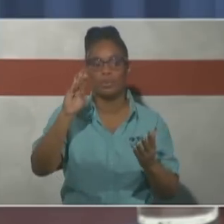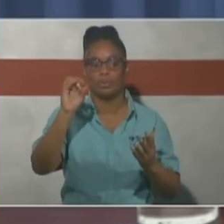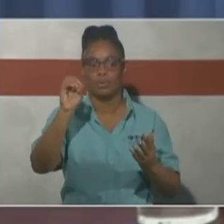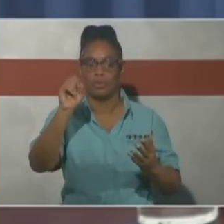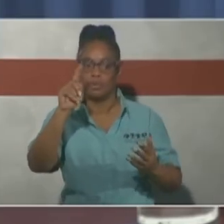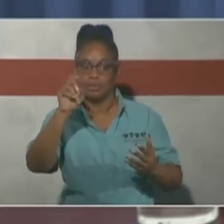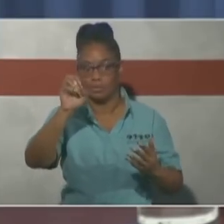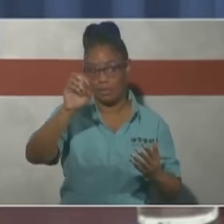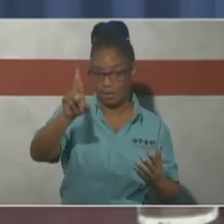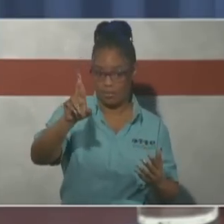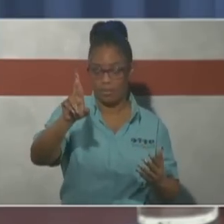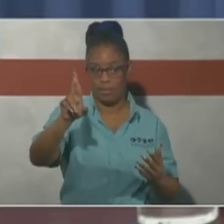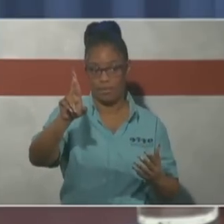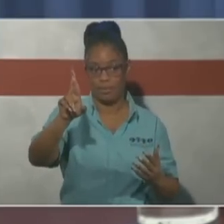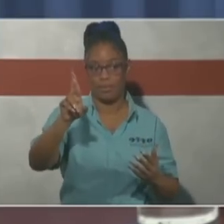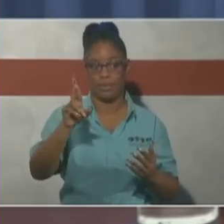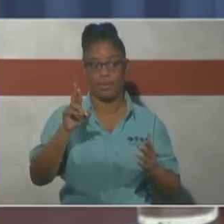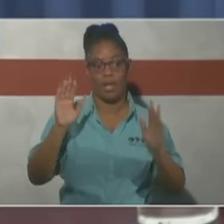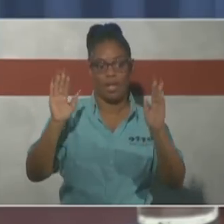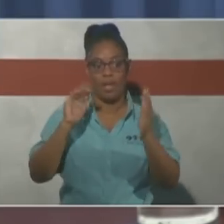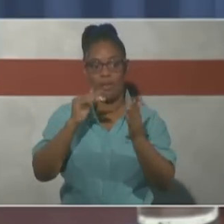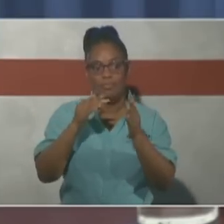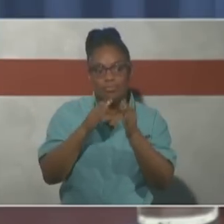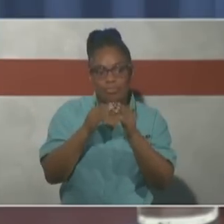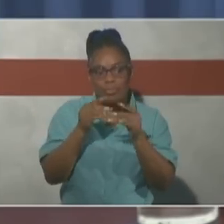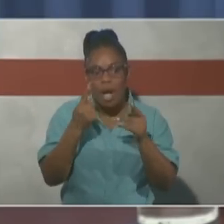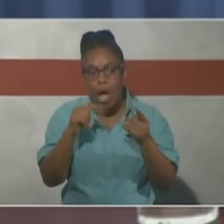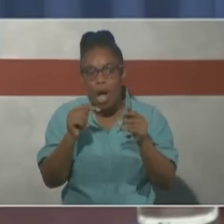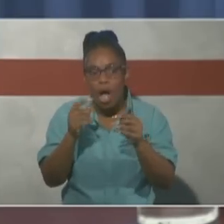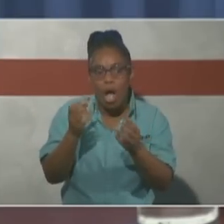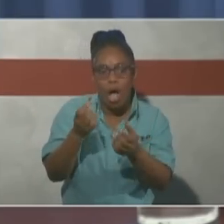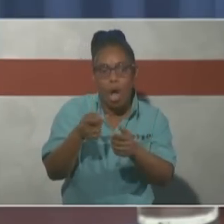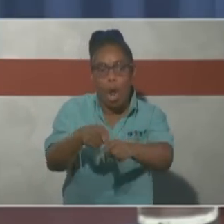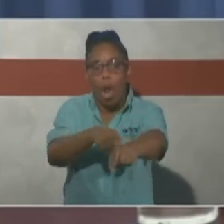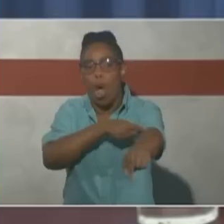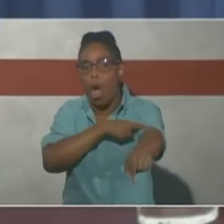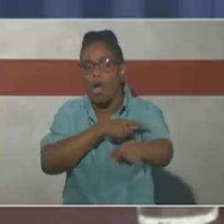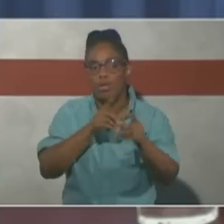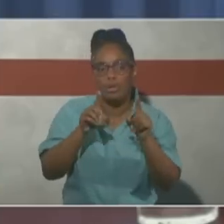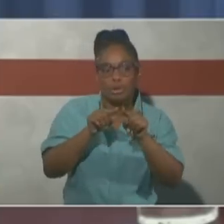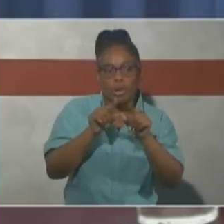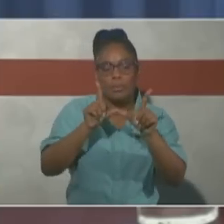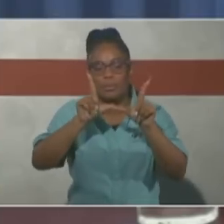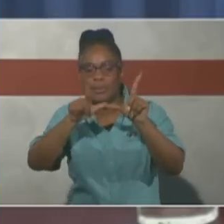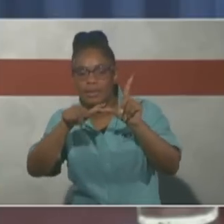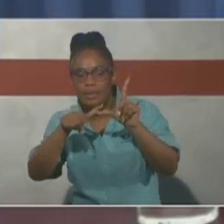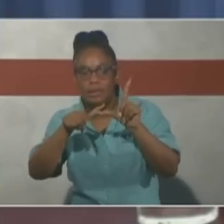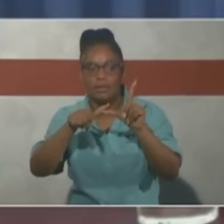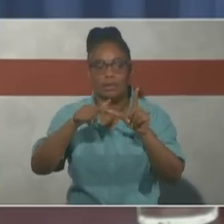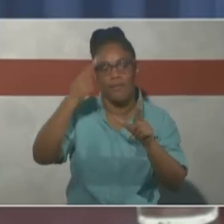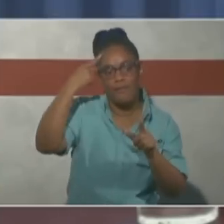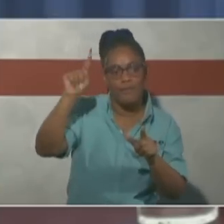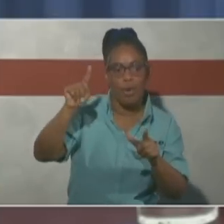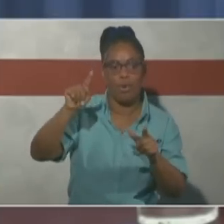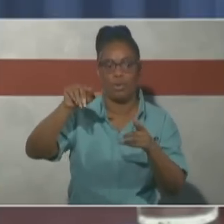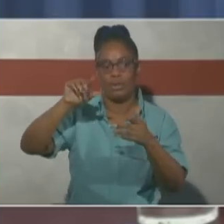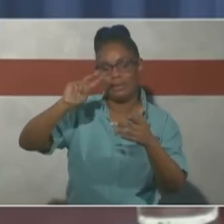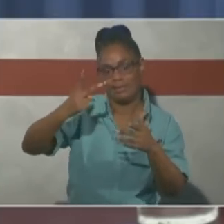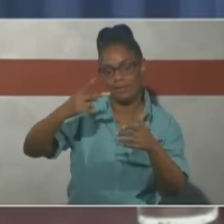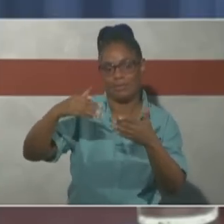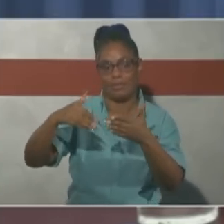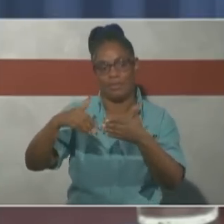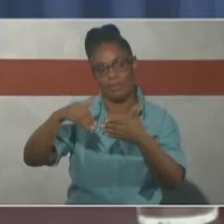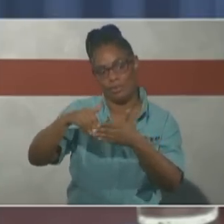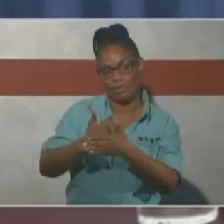Yeah. And what we are going to do, we'll ask Dr. Parasram to come in and talk about the booster program and the intervals between